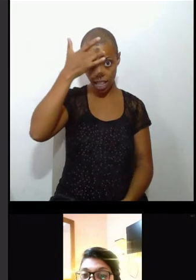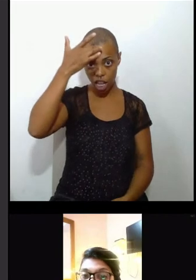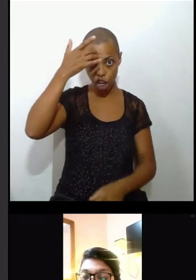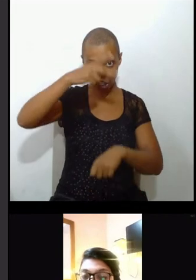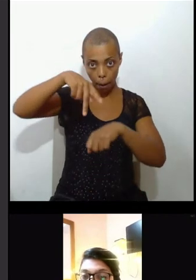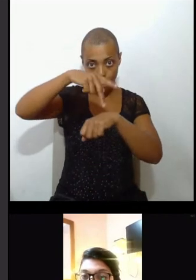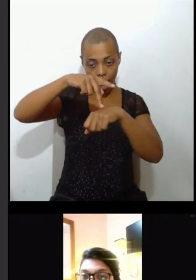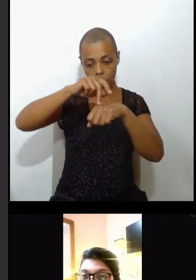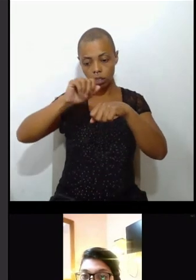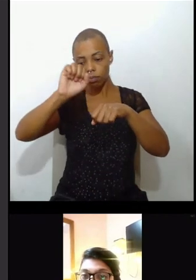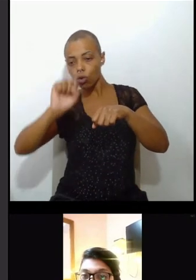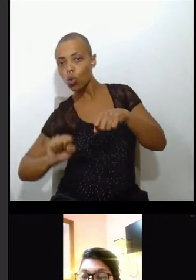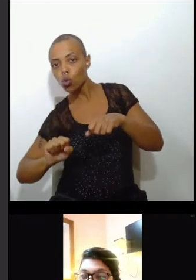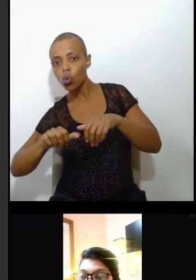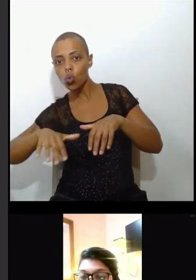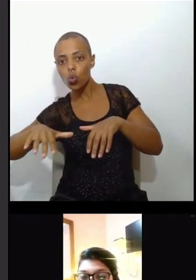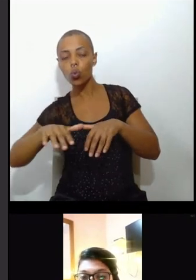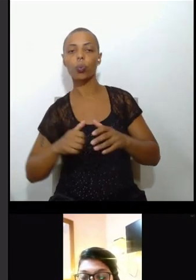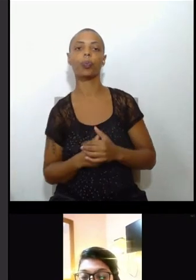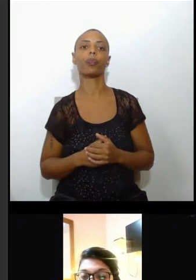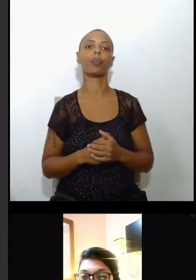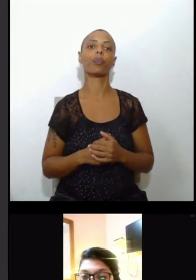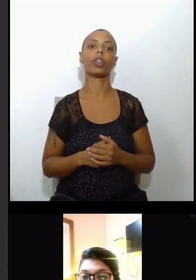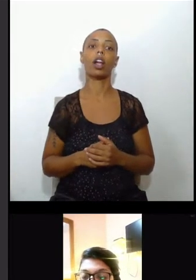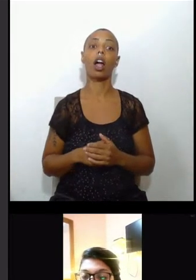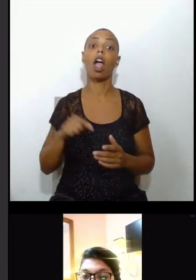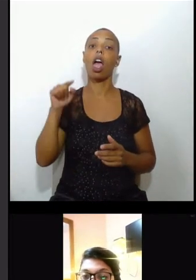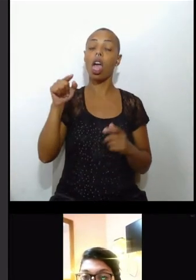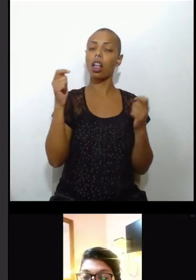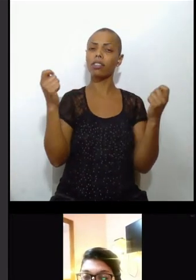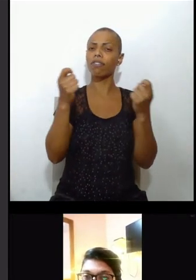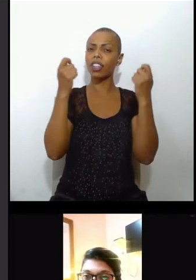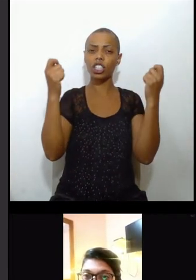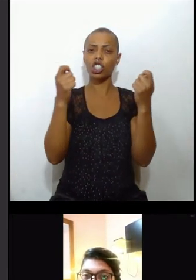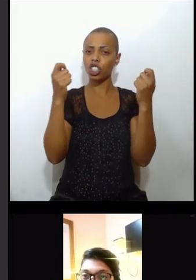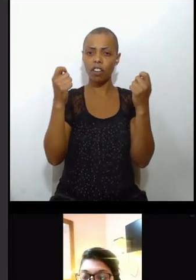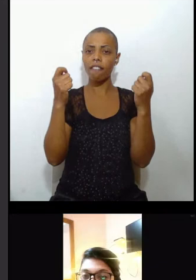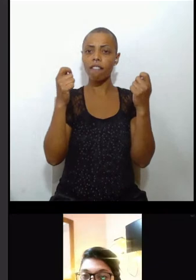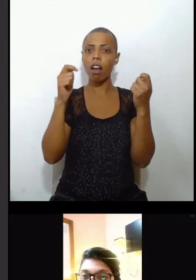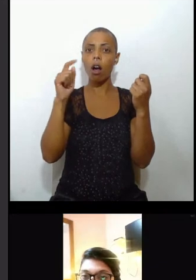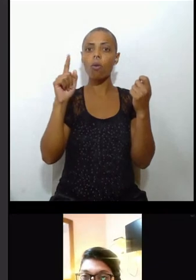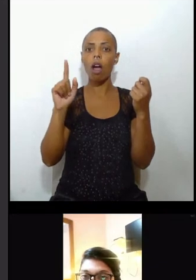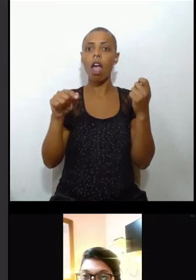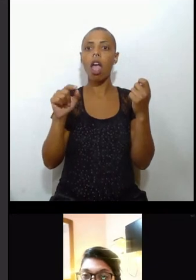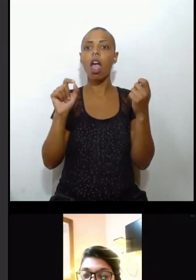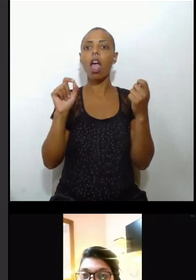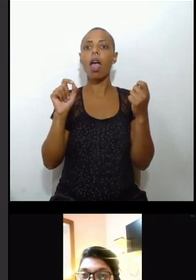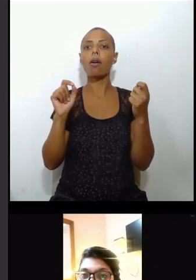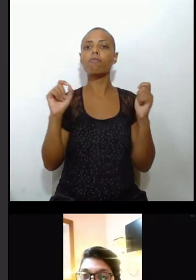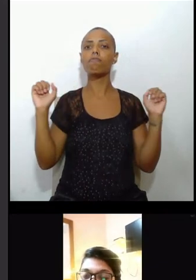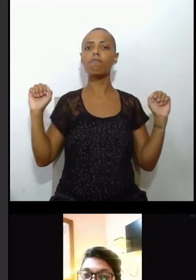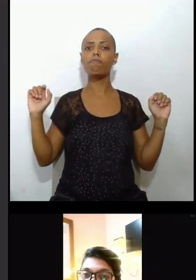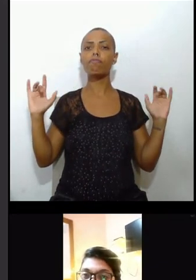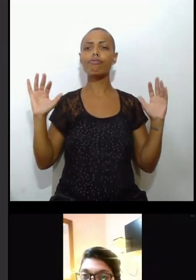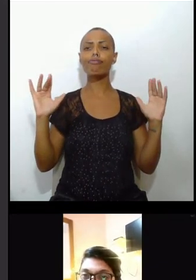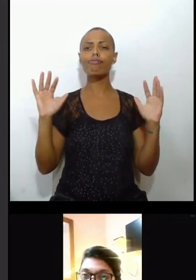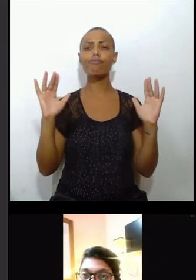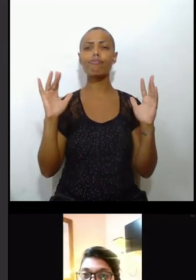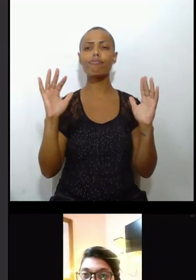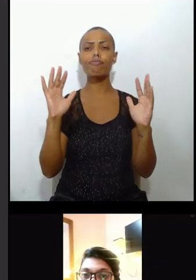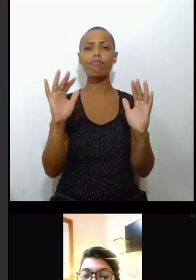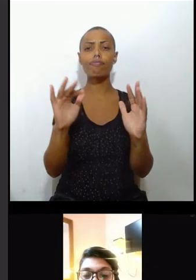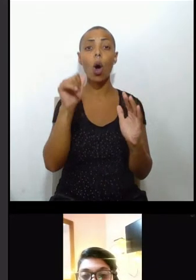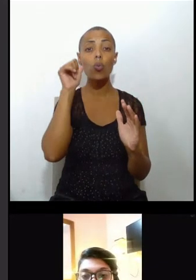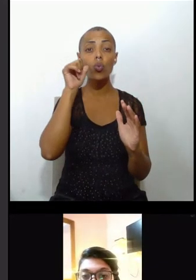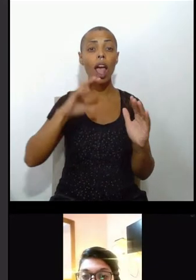this is a festival where there is a Congregation of more than 20 000 transgender women they meet in this